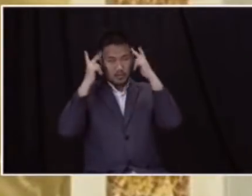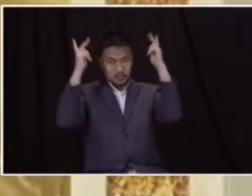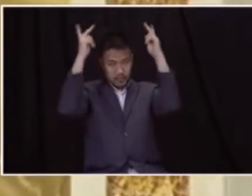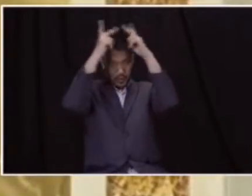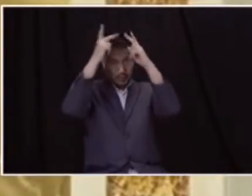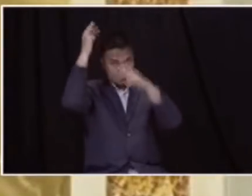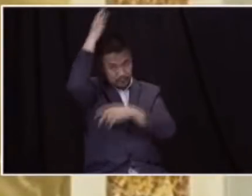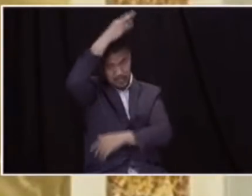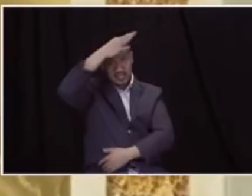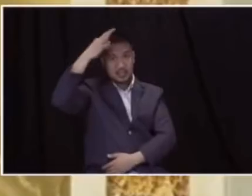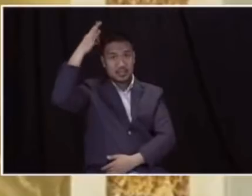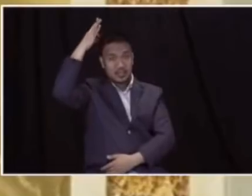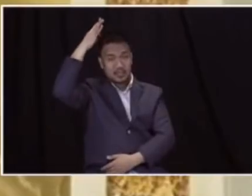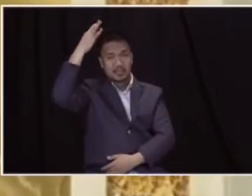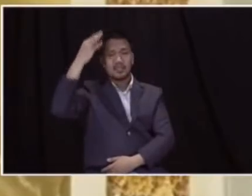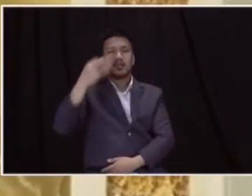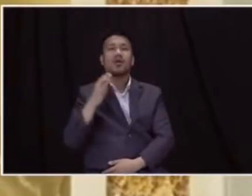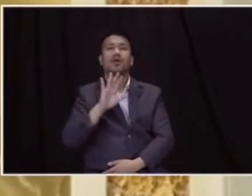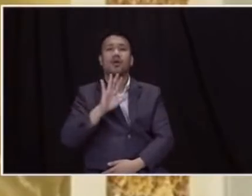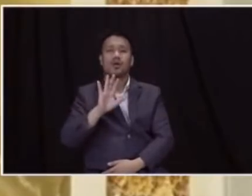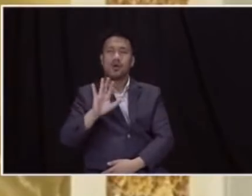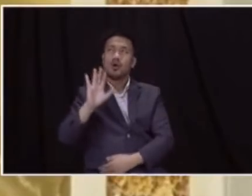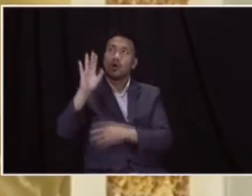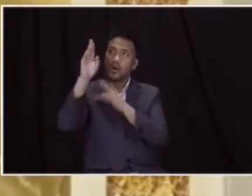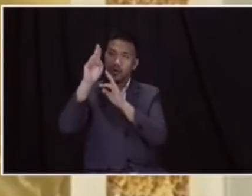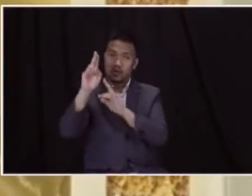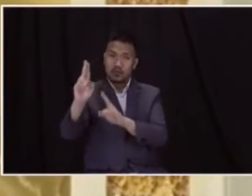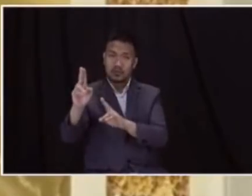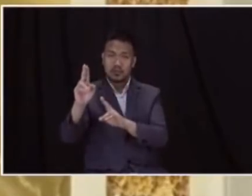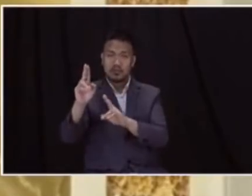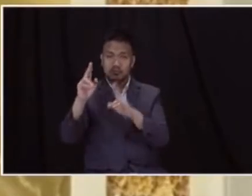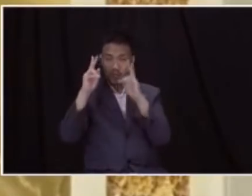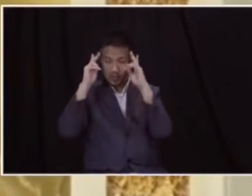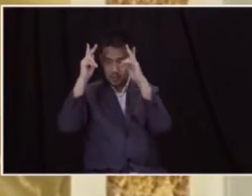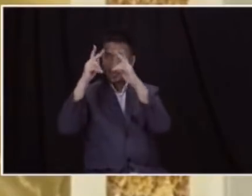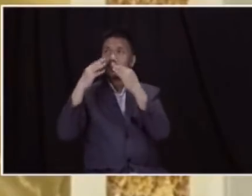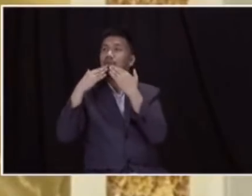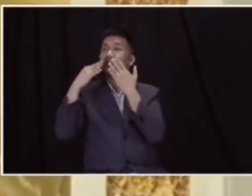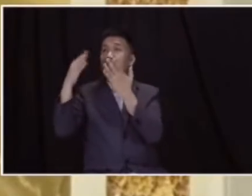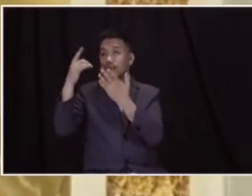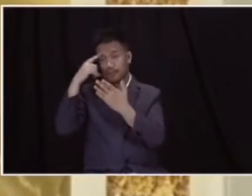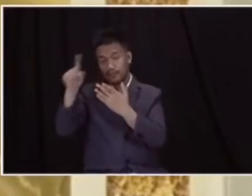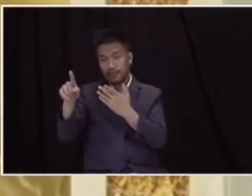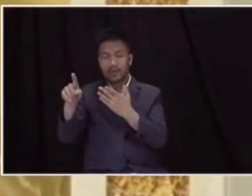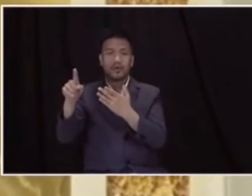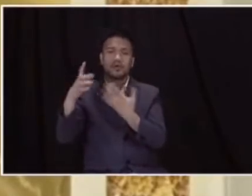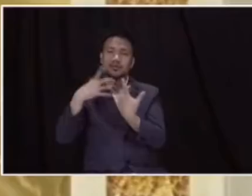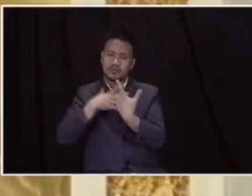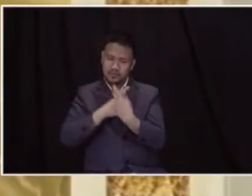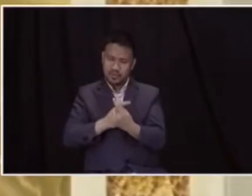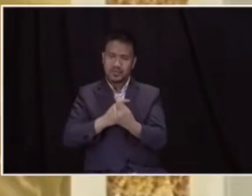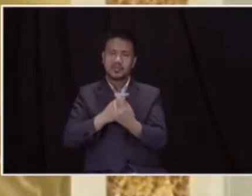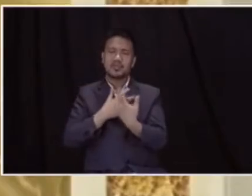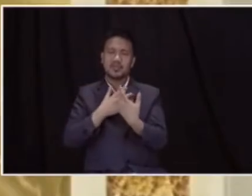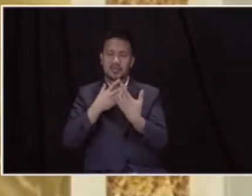Francis. Your Holiness, thank you for your trust and